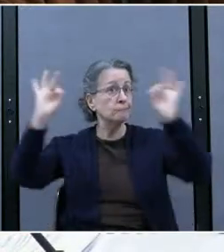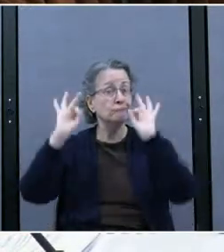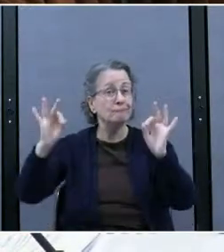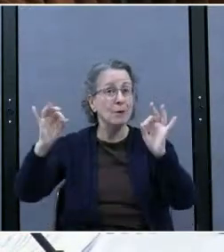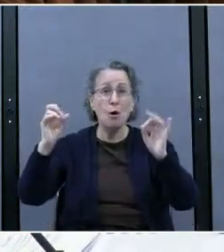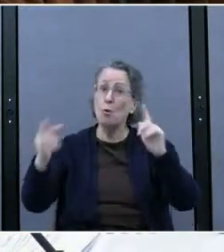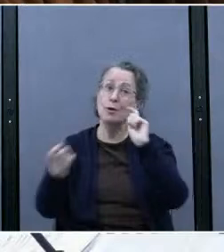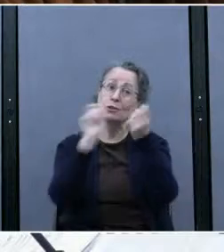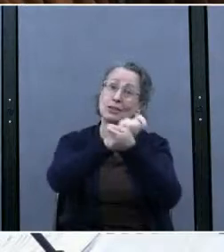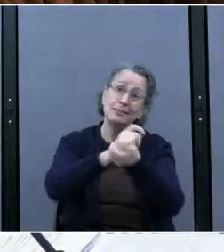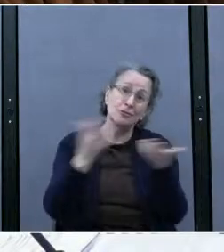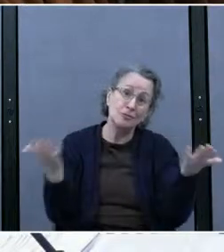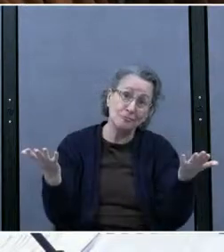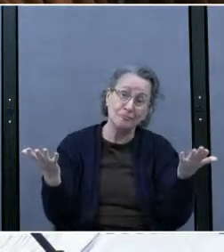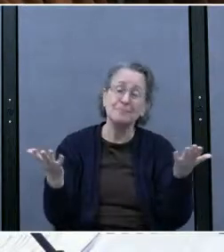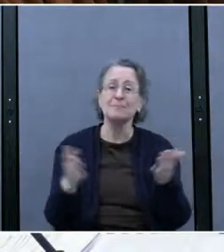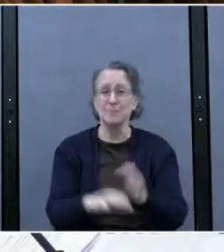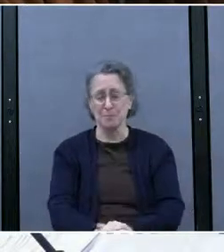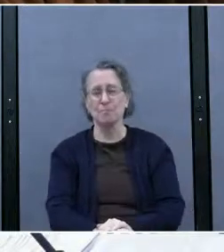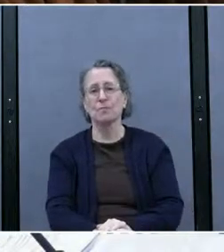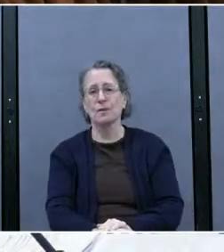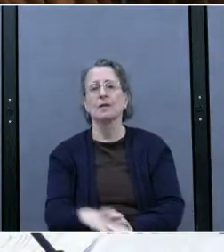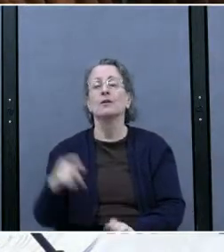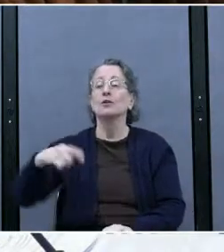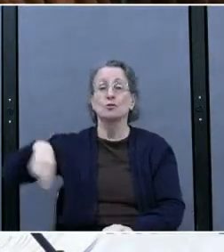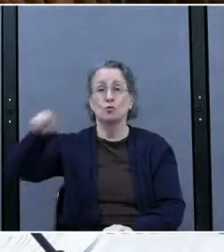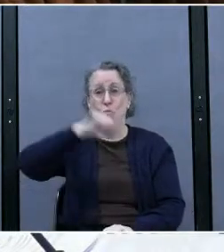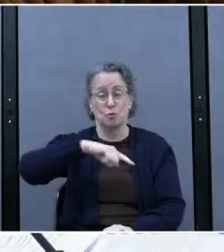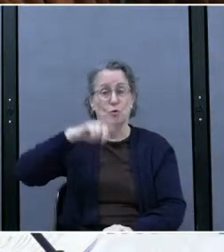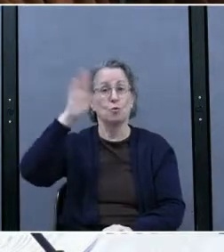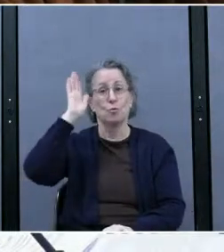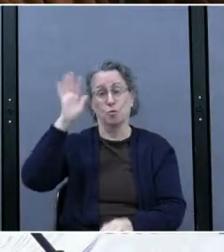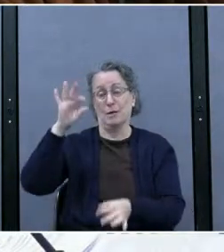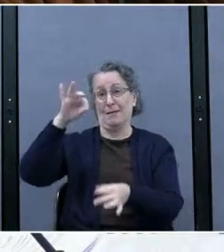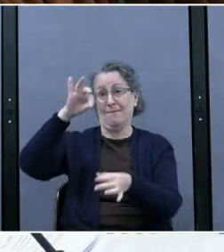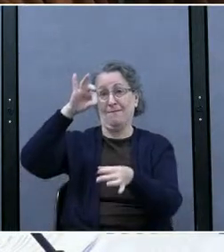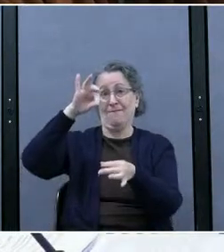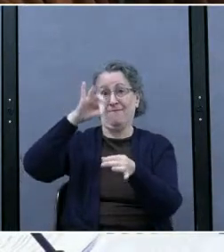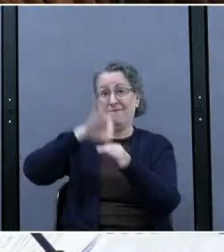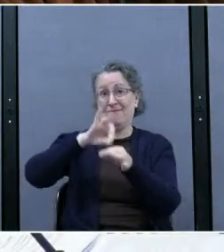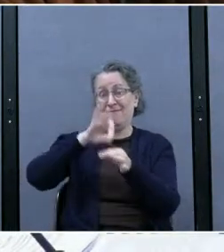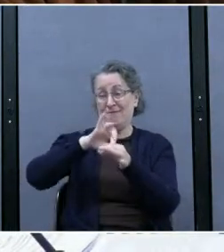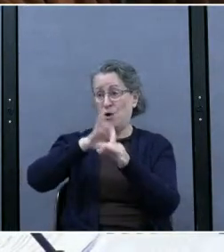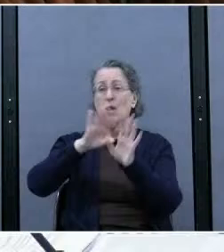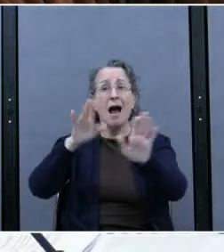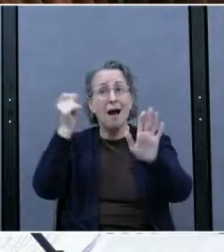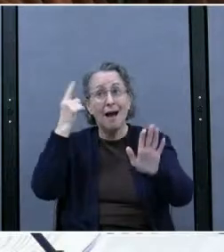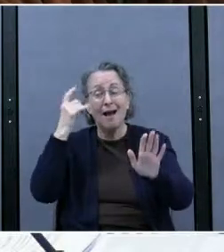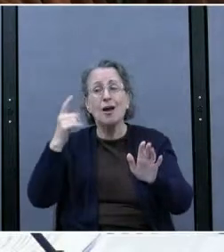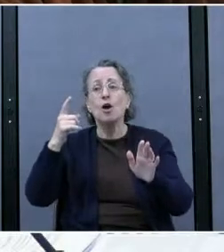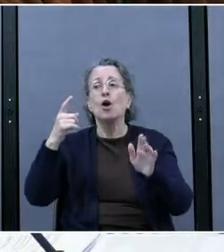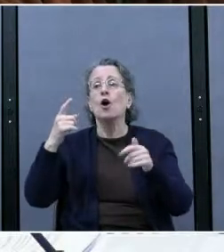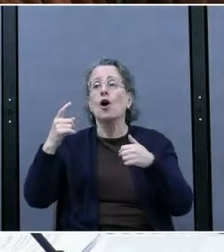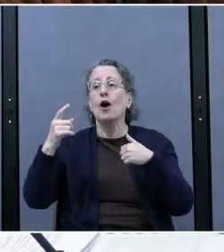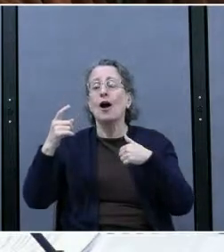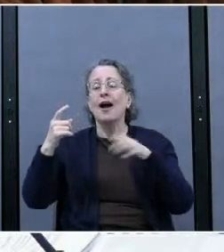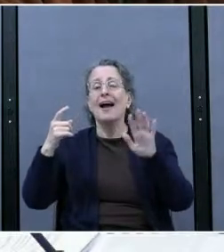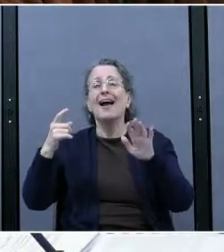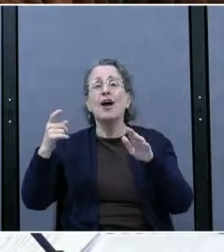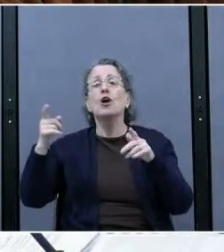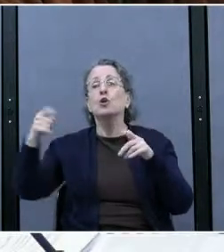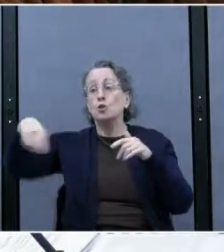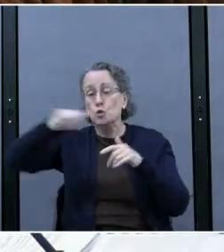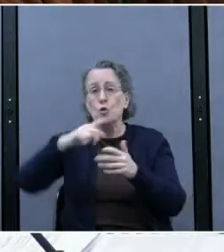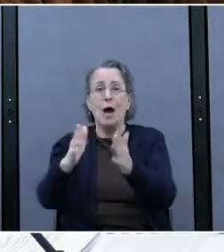vote that will happen is based on our doing what you asked us to tell you to do the following